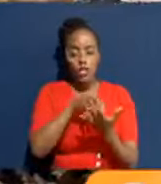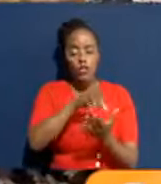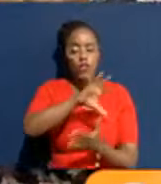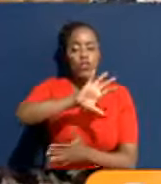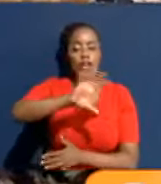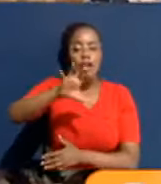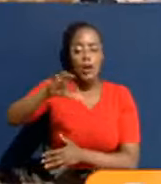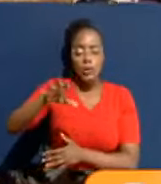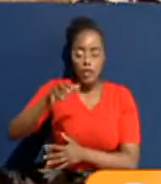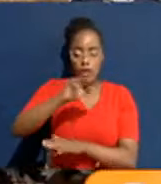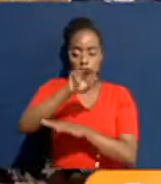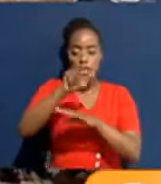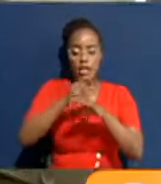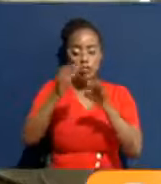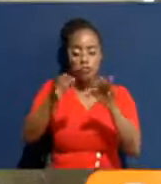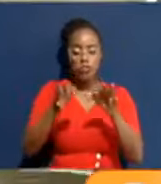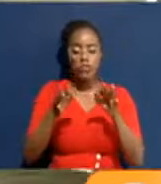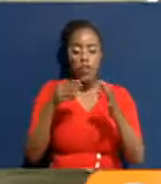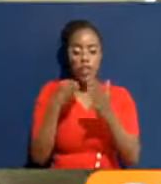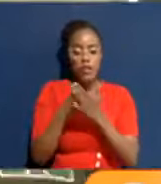counties,